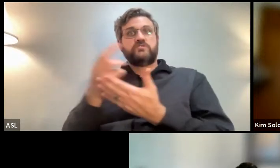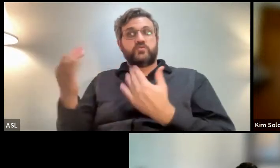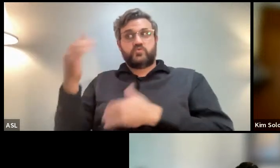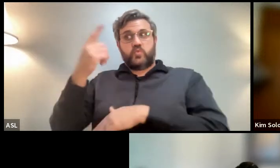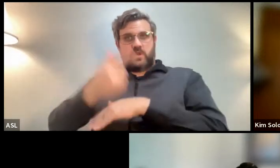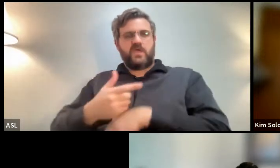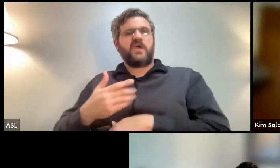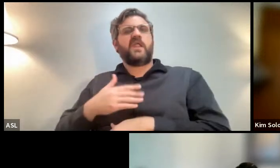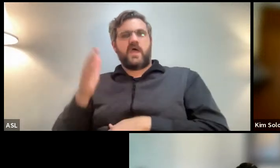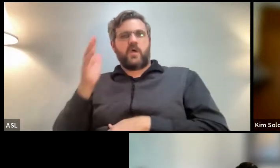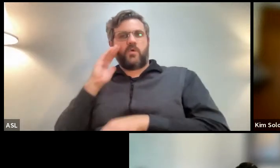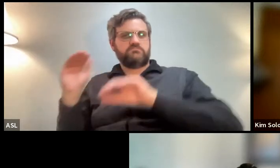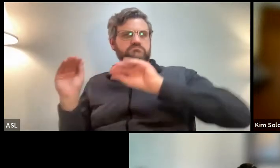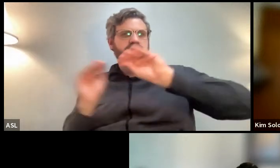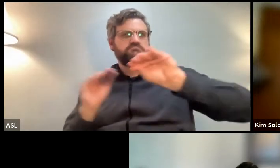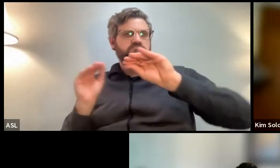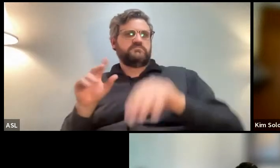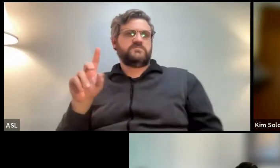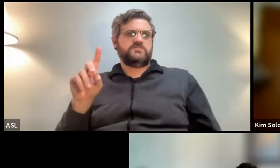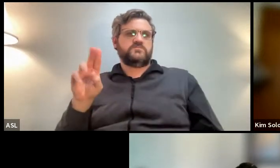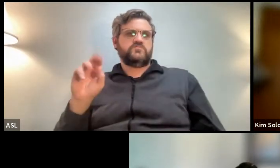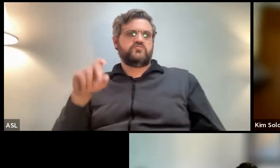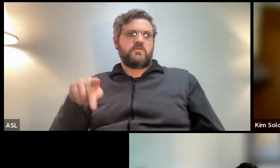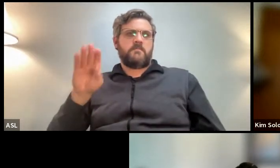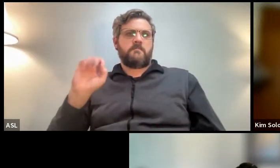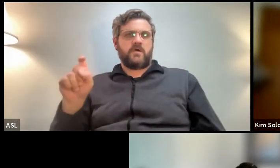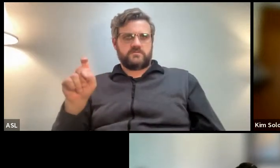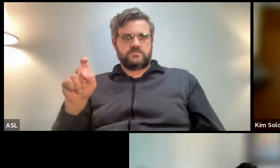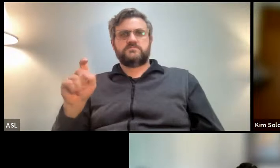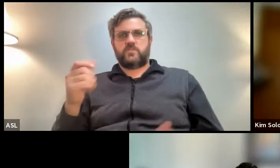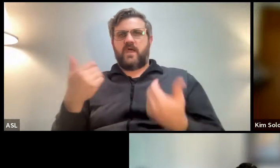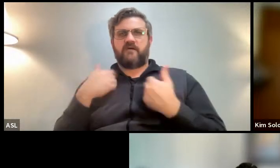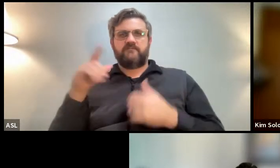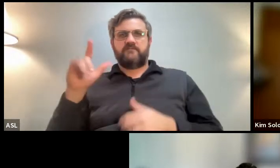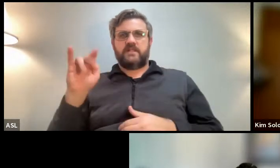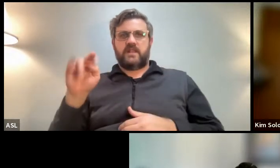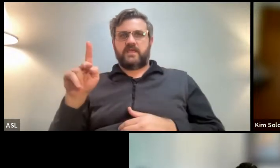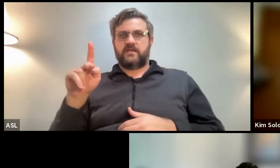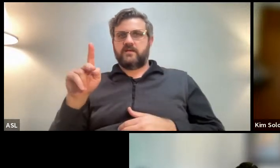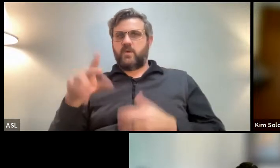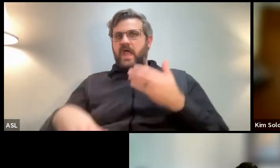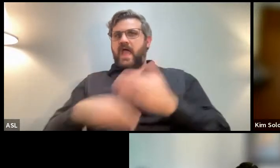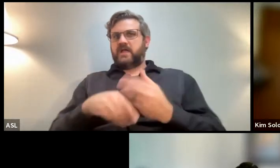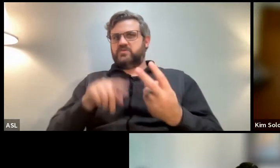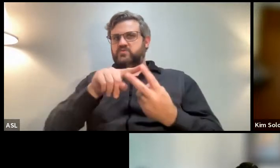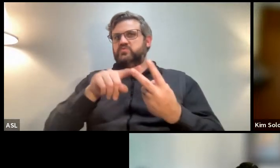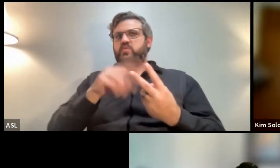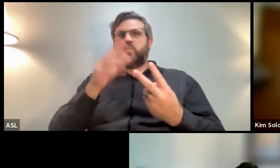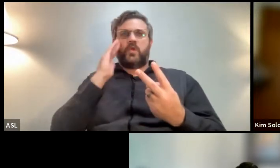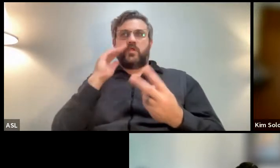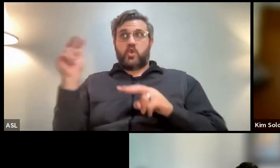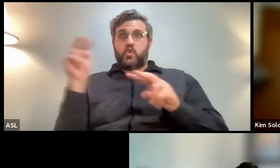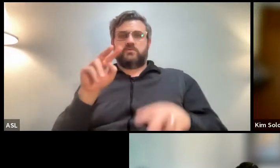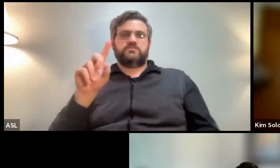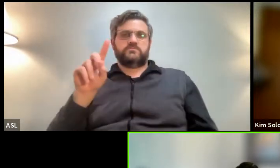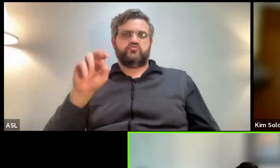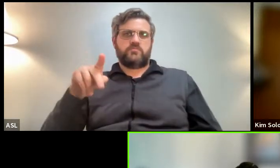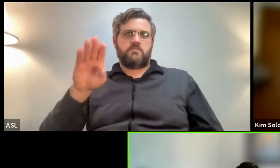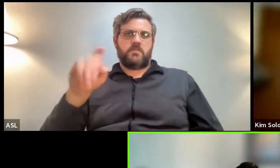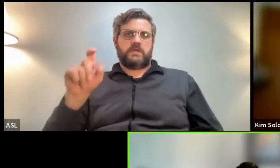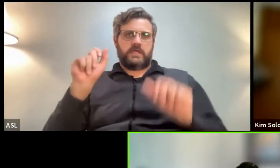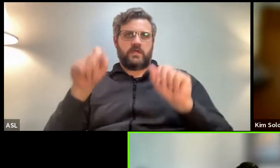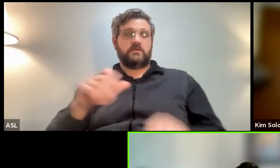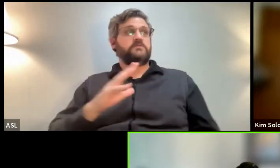put those in Dropbox. We have the Dropbox link to your slides, so I can add those too for anyone who's going to that Dropbox to get those.